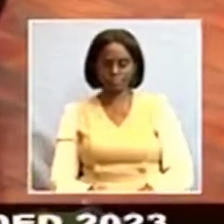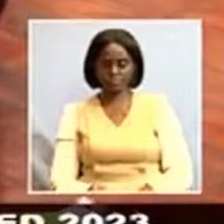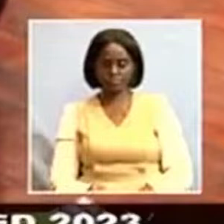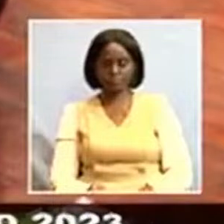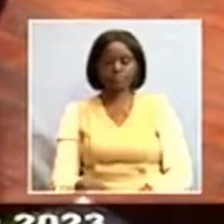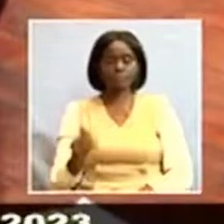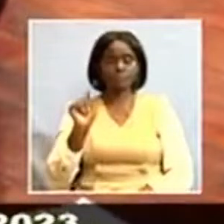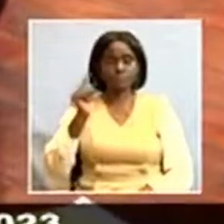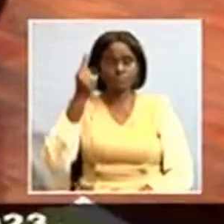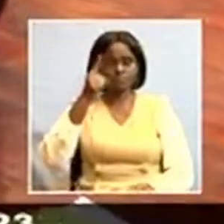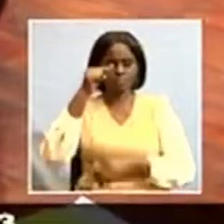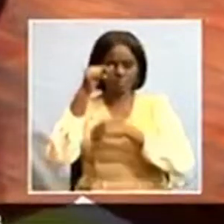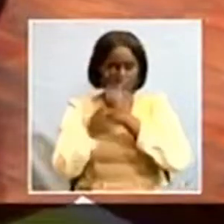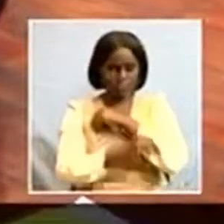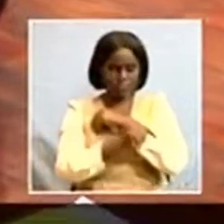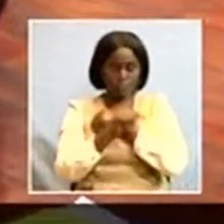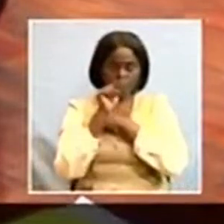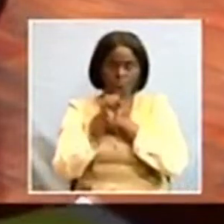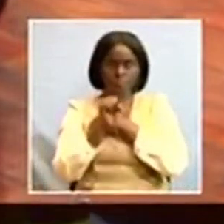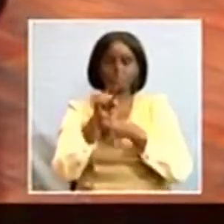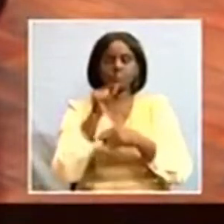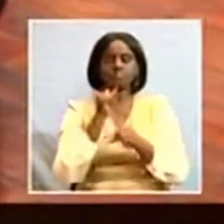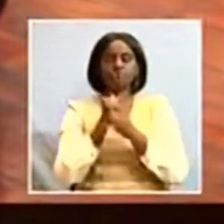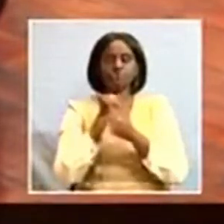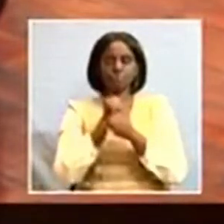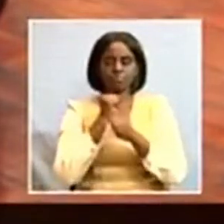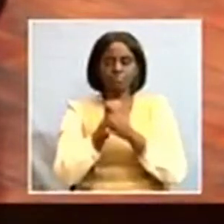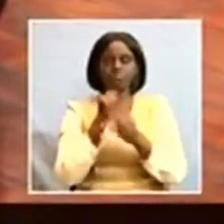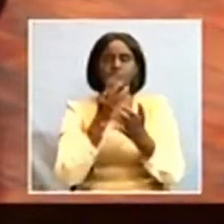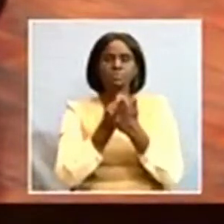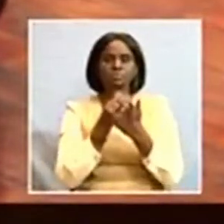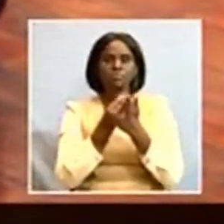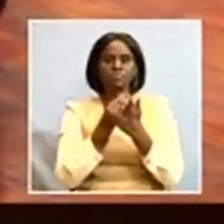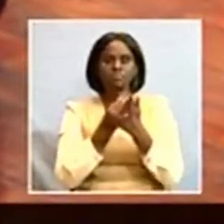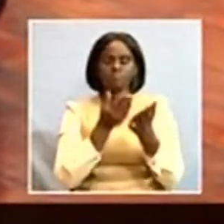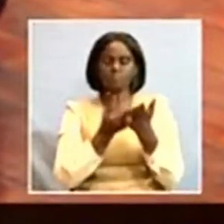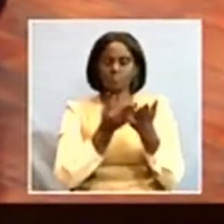The first detail is on working capital.